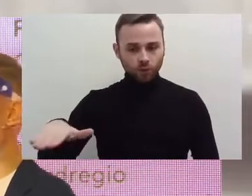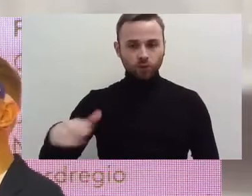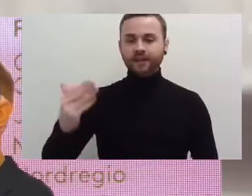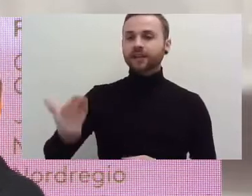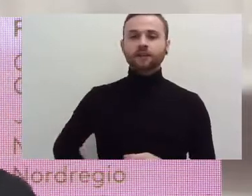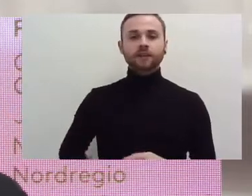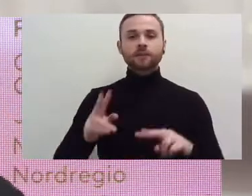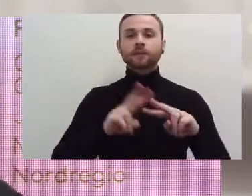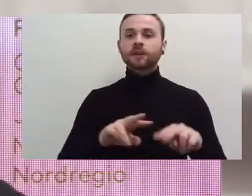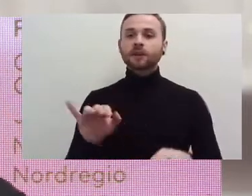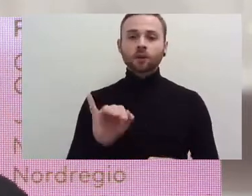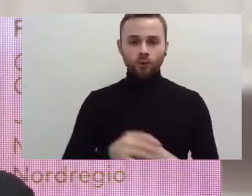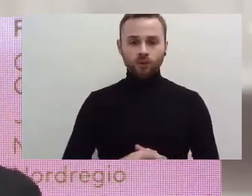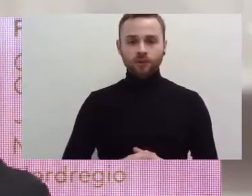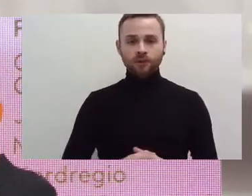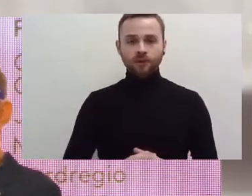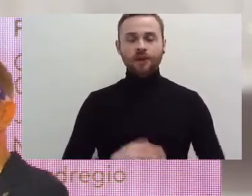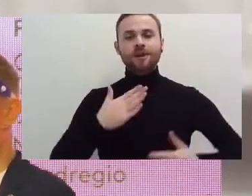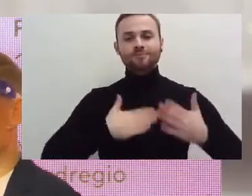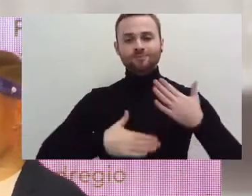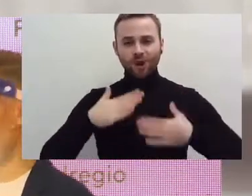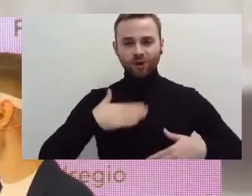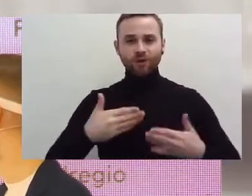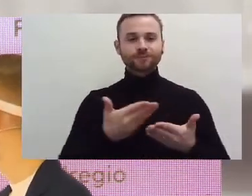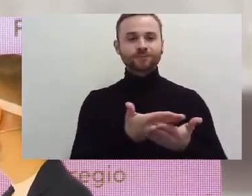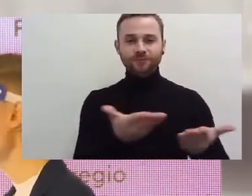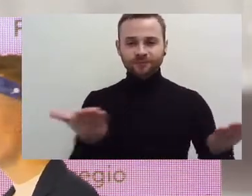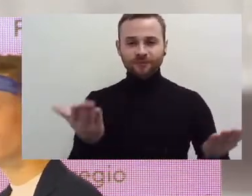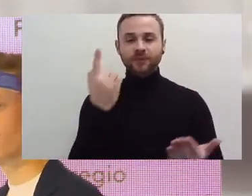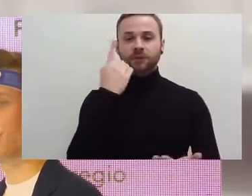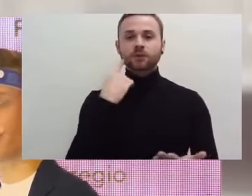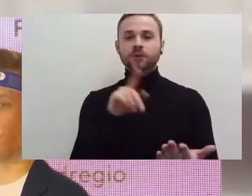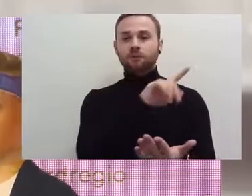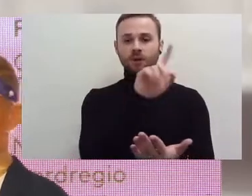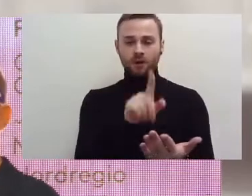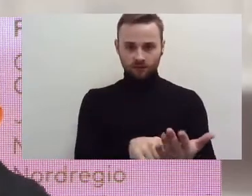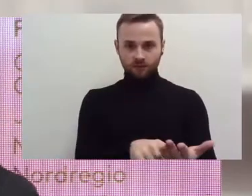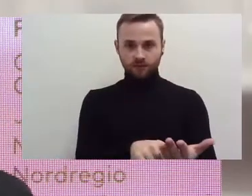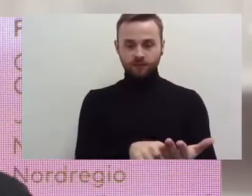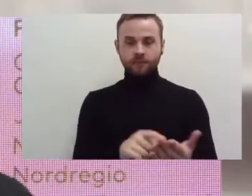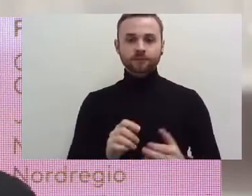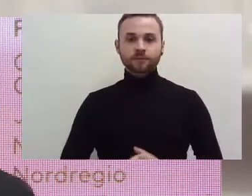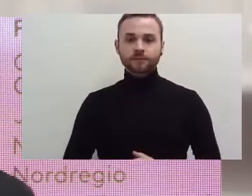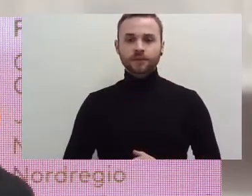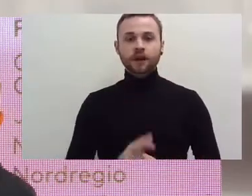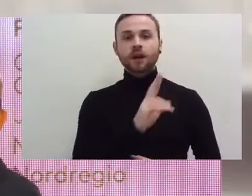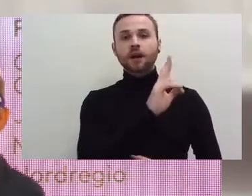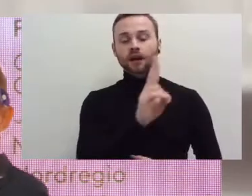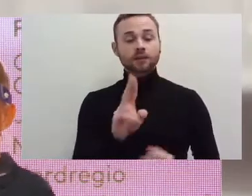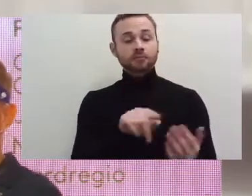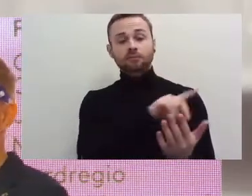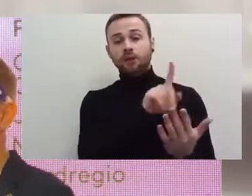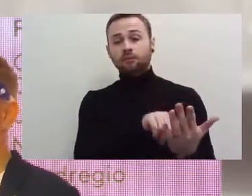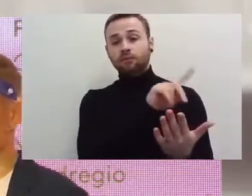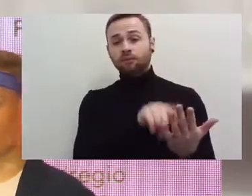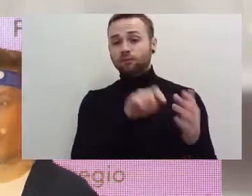ask questions throughout this conference, live and online. You will see the QR code depicted Slido on the screen, so